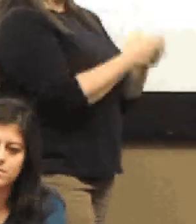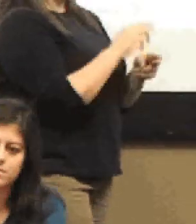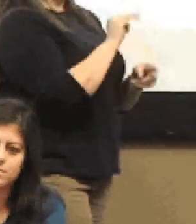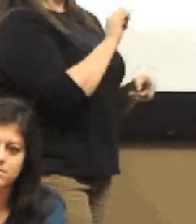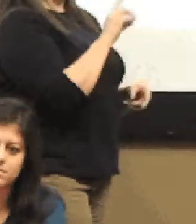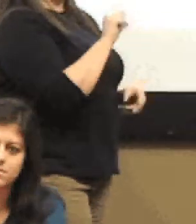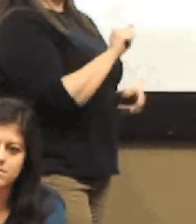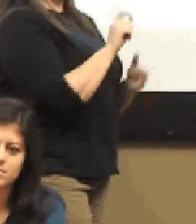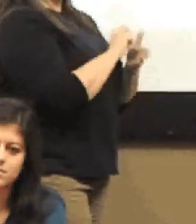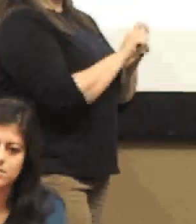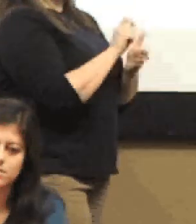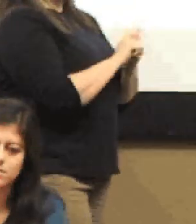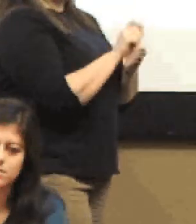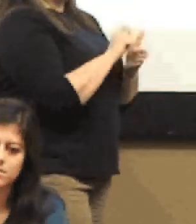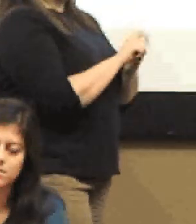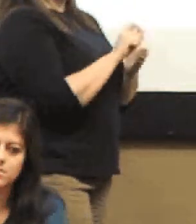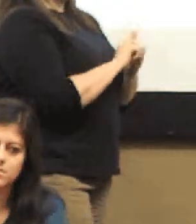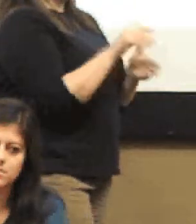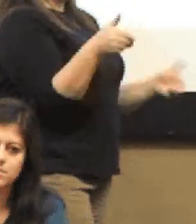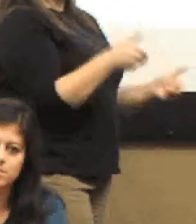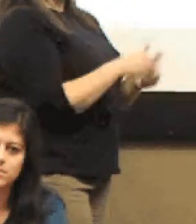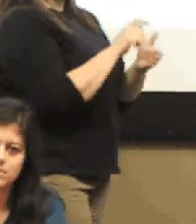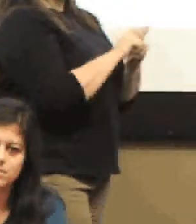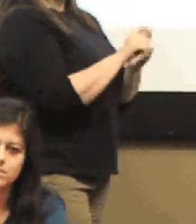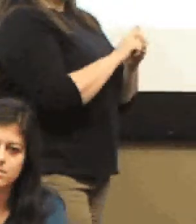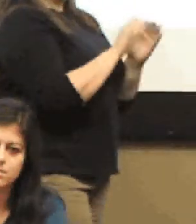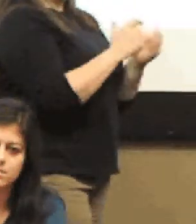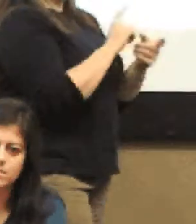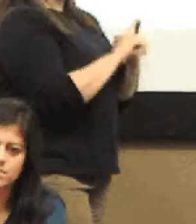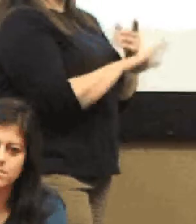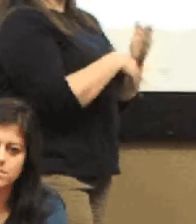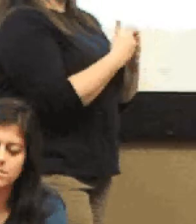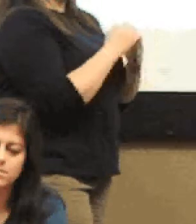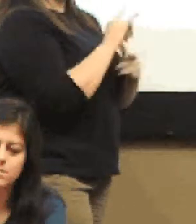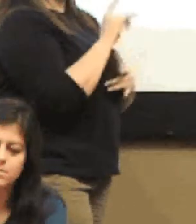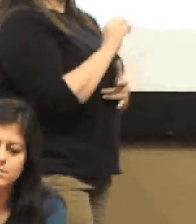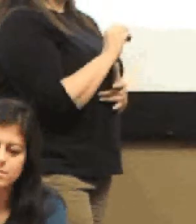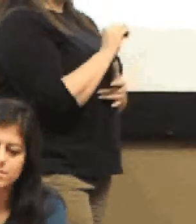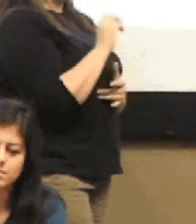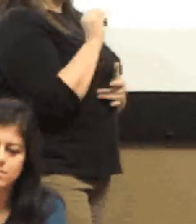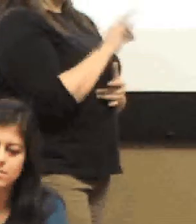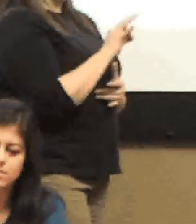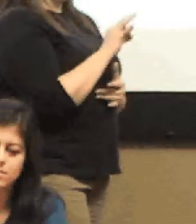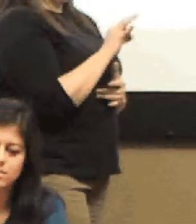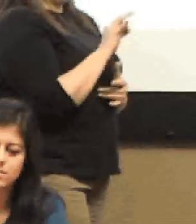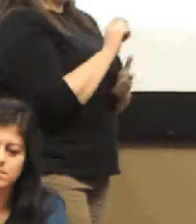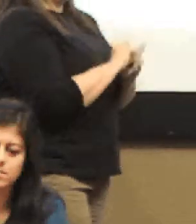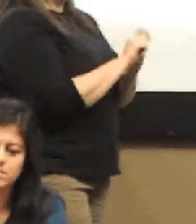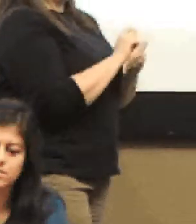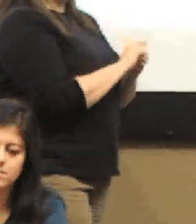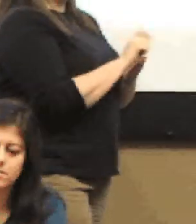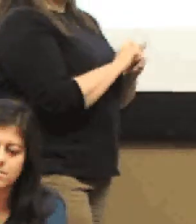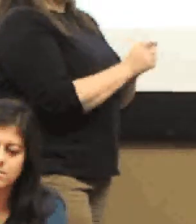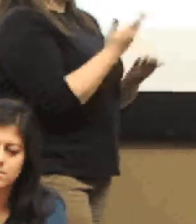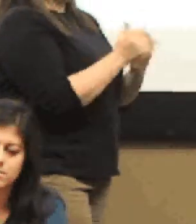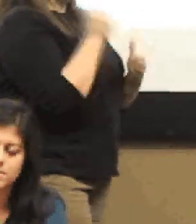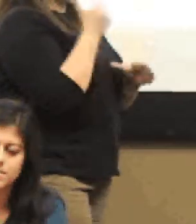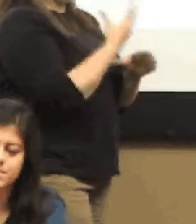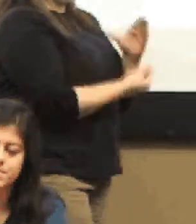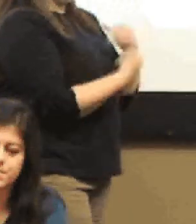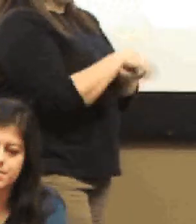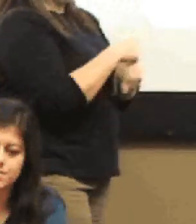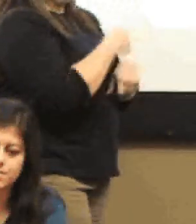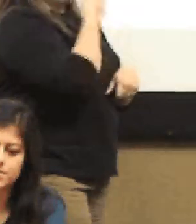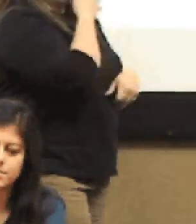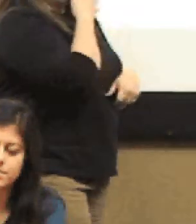media writing, which is kind of the introductory writing class to this whole style of writing, is probably not going to go away anytime